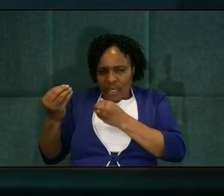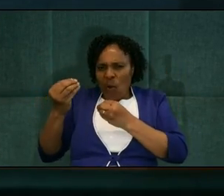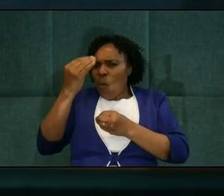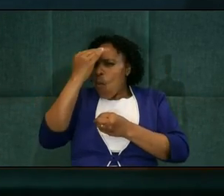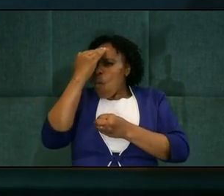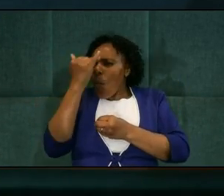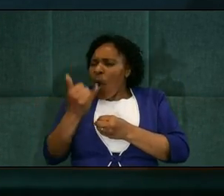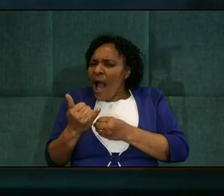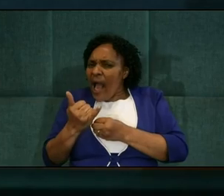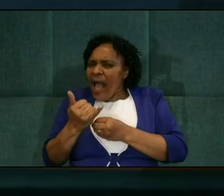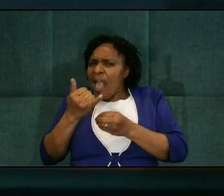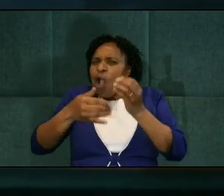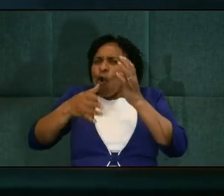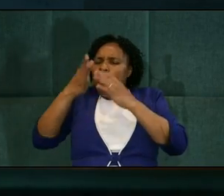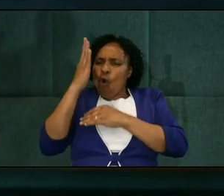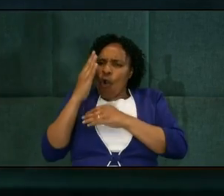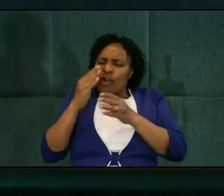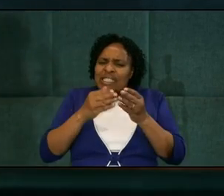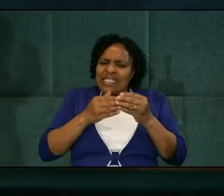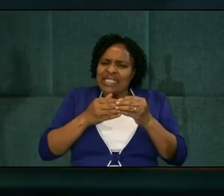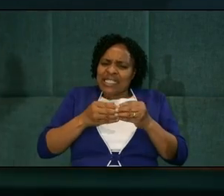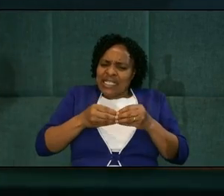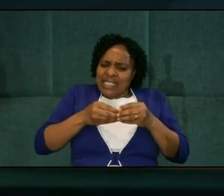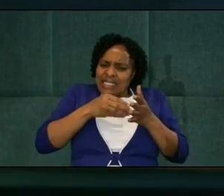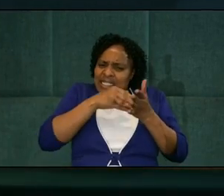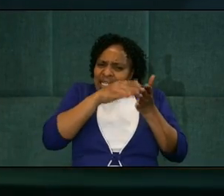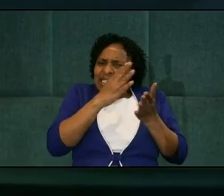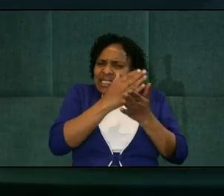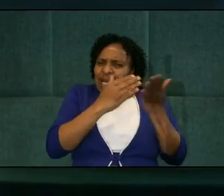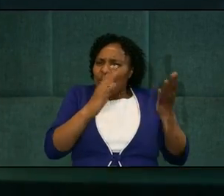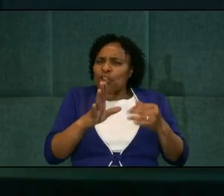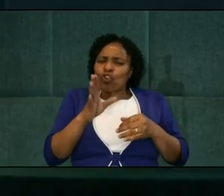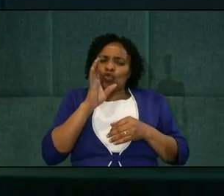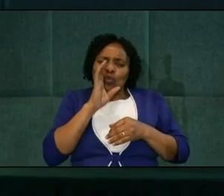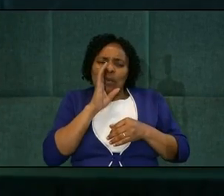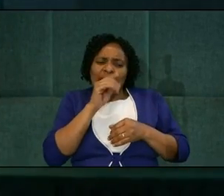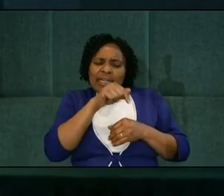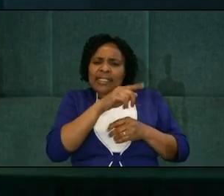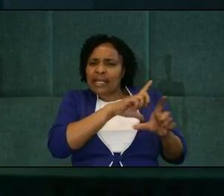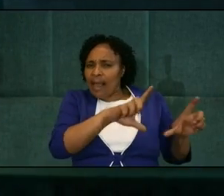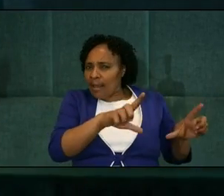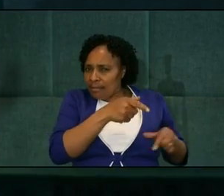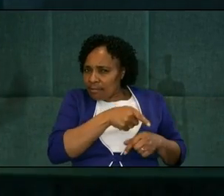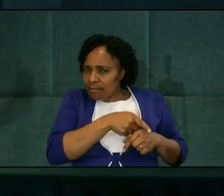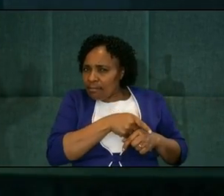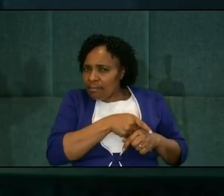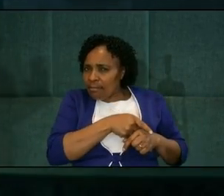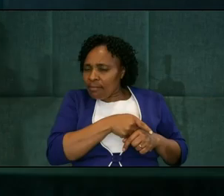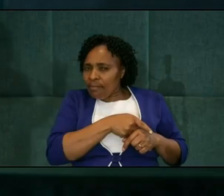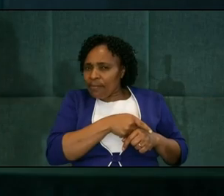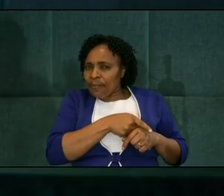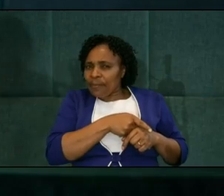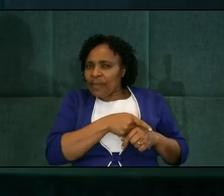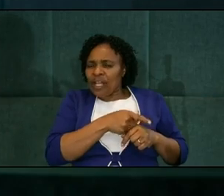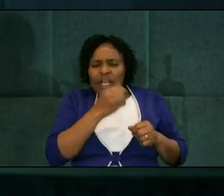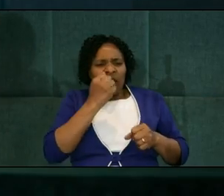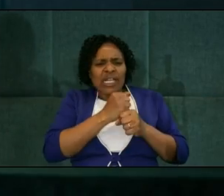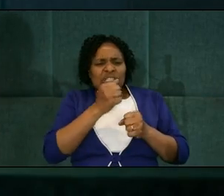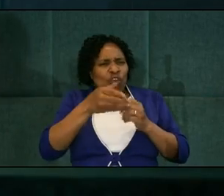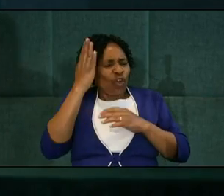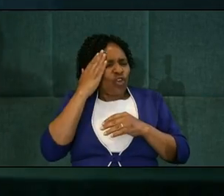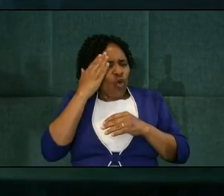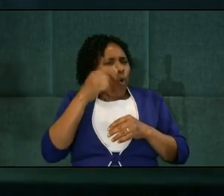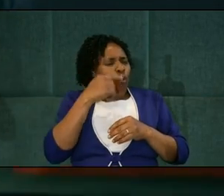need somebody to spy the land that he already have prepared for them? Does God not know who is over there and what is over there?